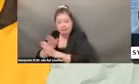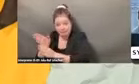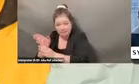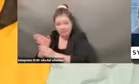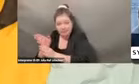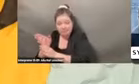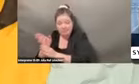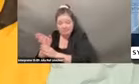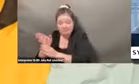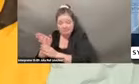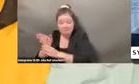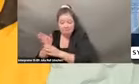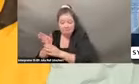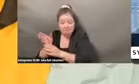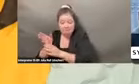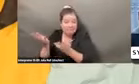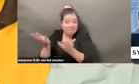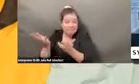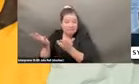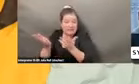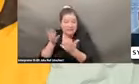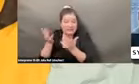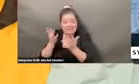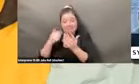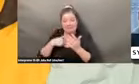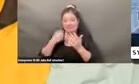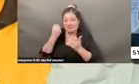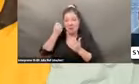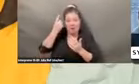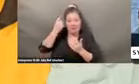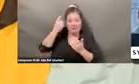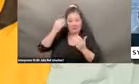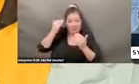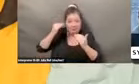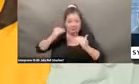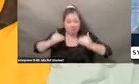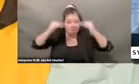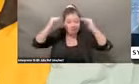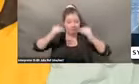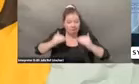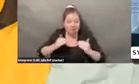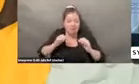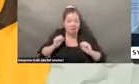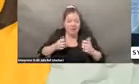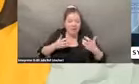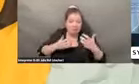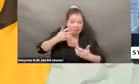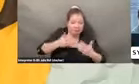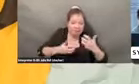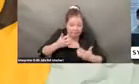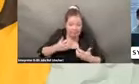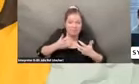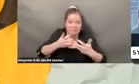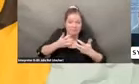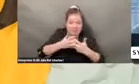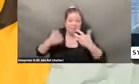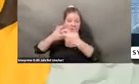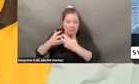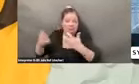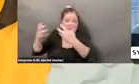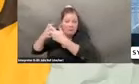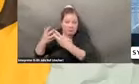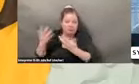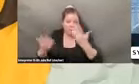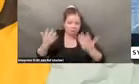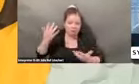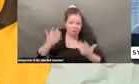addressing the different cognitive abilities as well. Some users need an